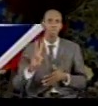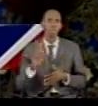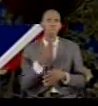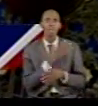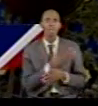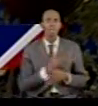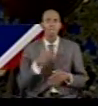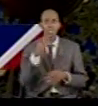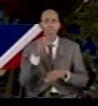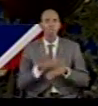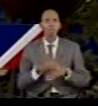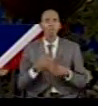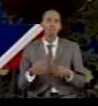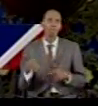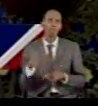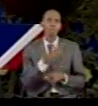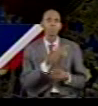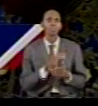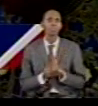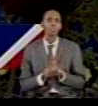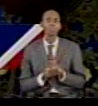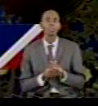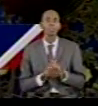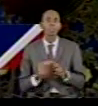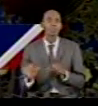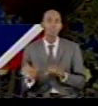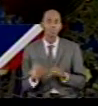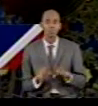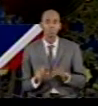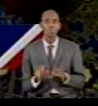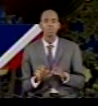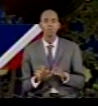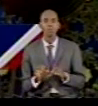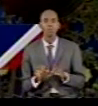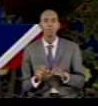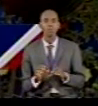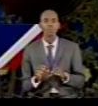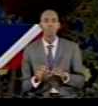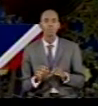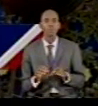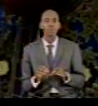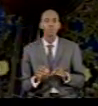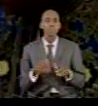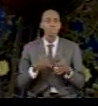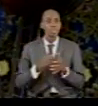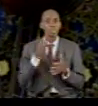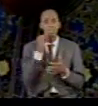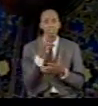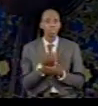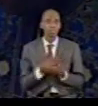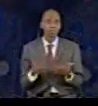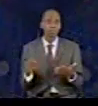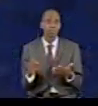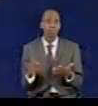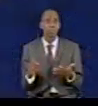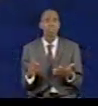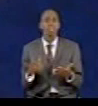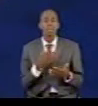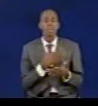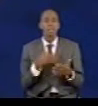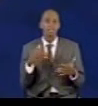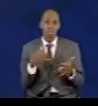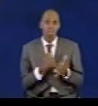said unto them, thus it is written, and thus it behooved